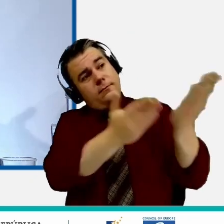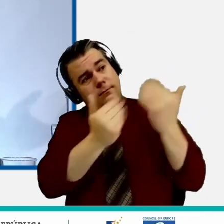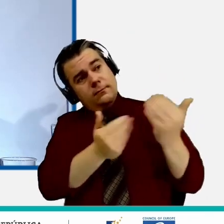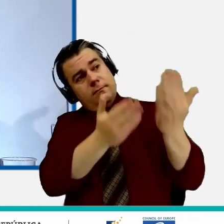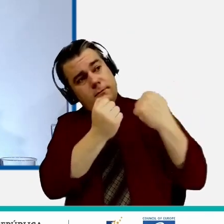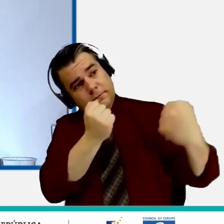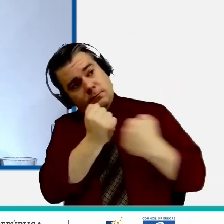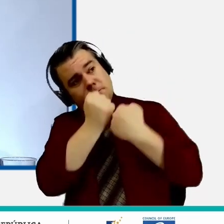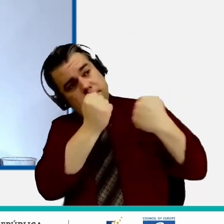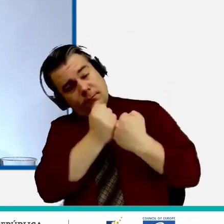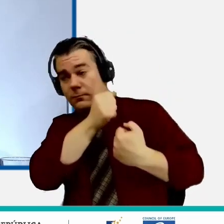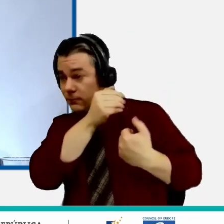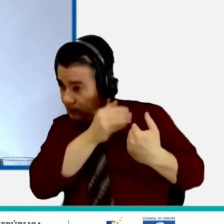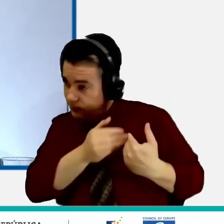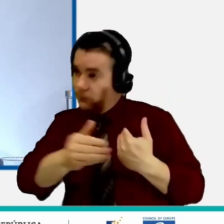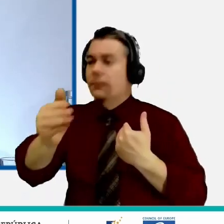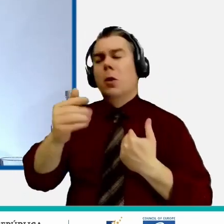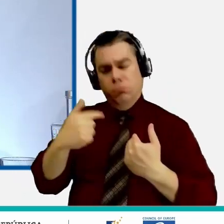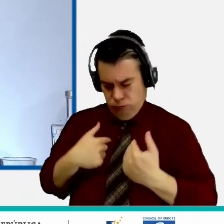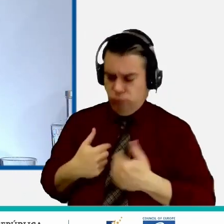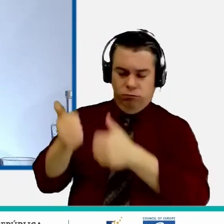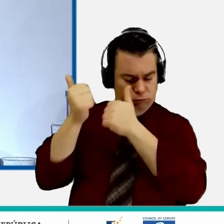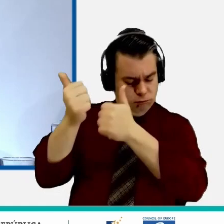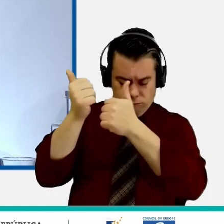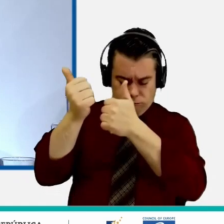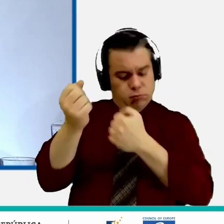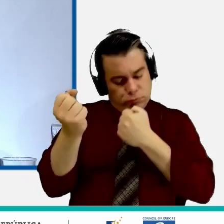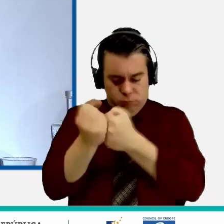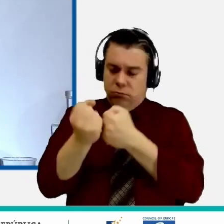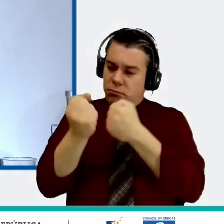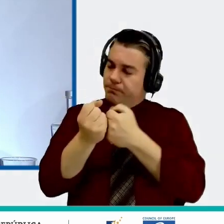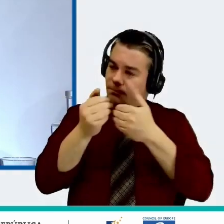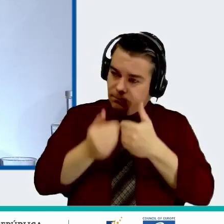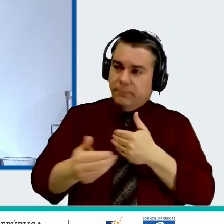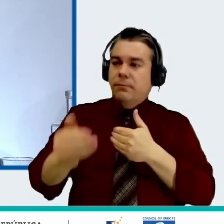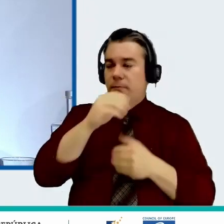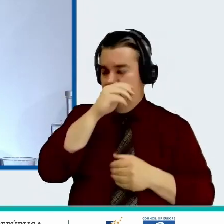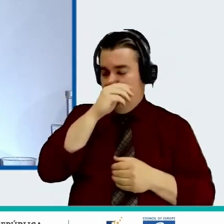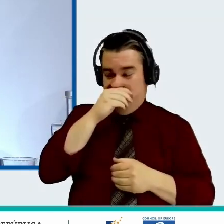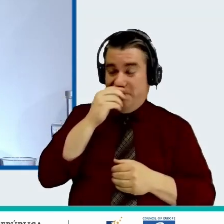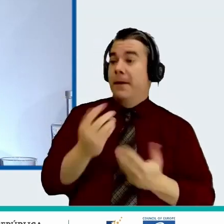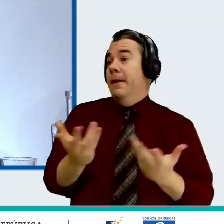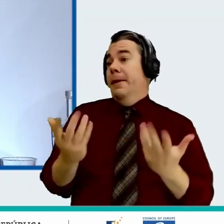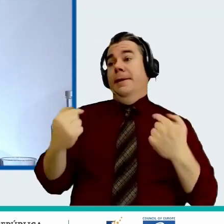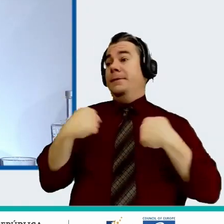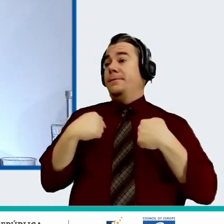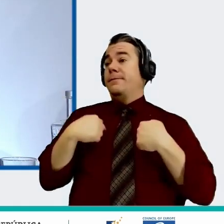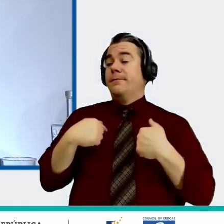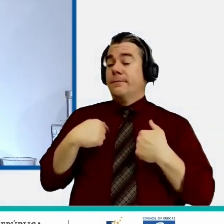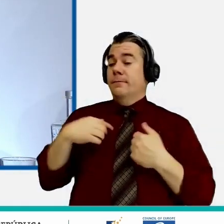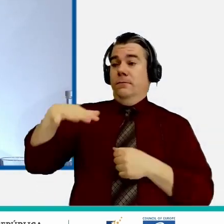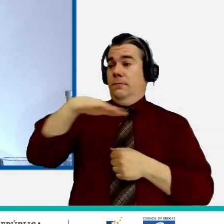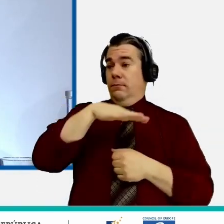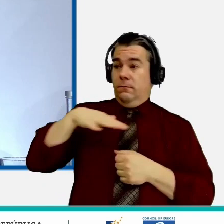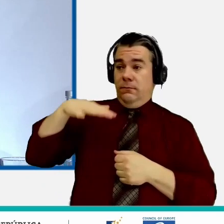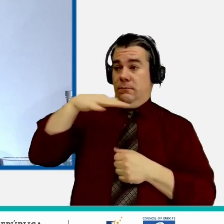these processes, which we would be very pleased to do, and perhaps a very practical step that I, as a regional head